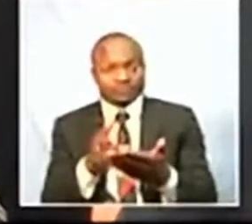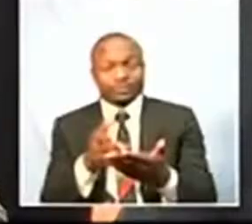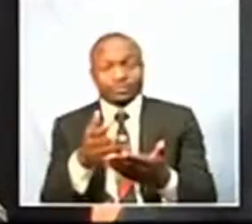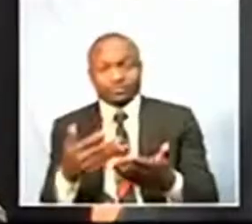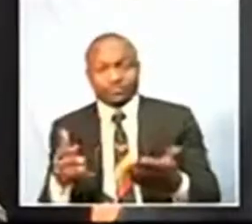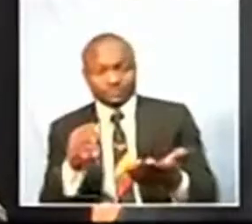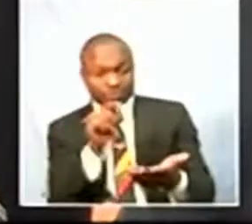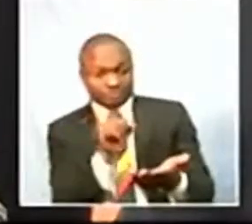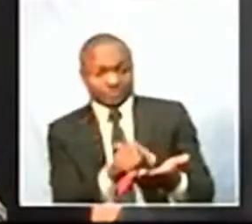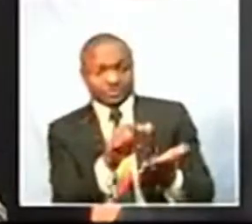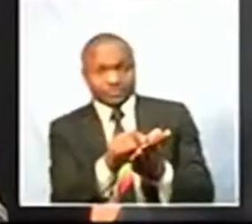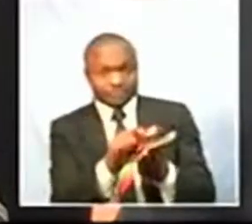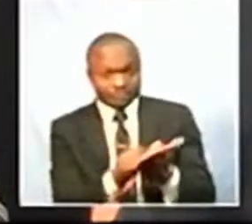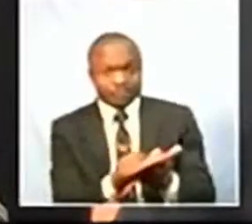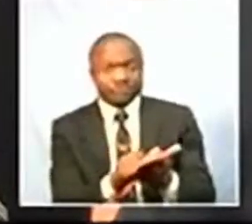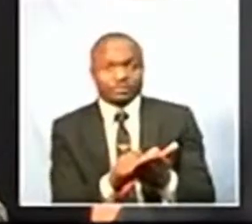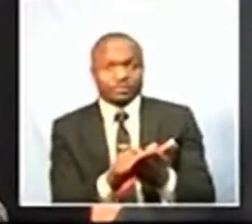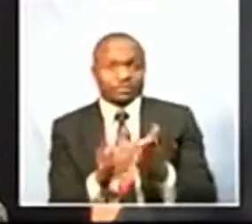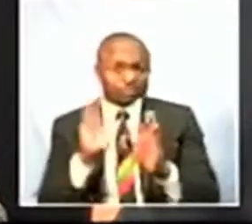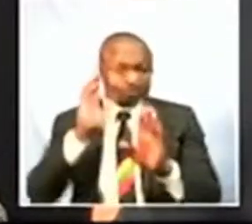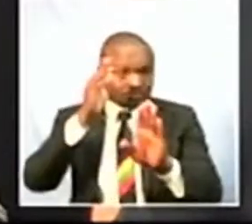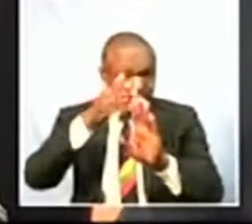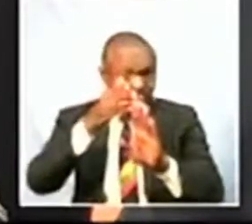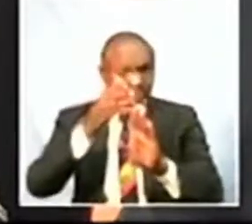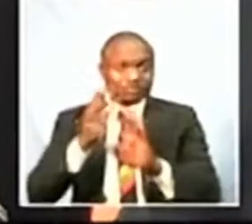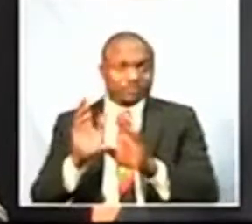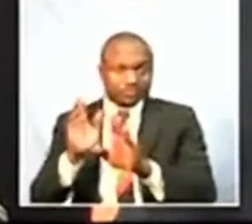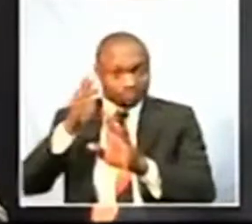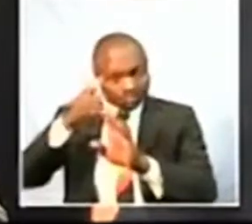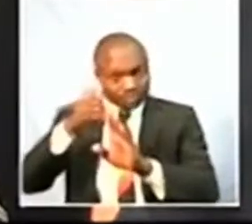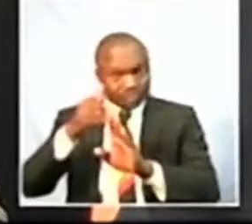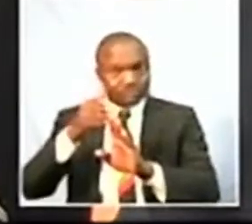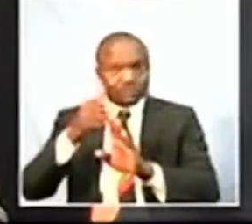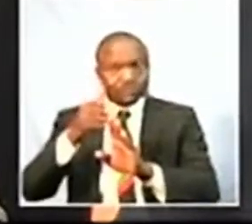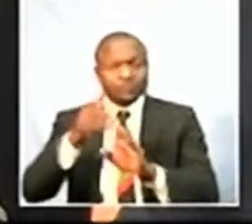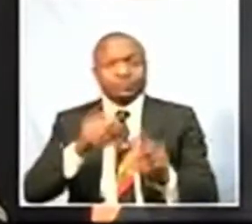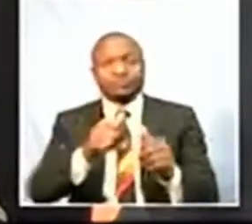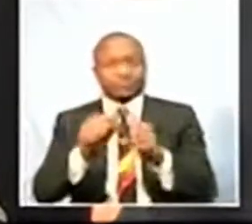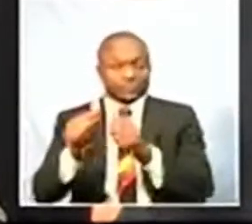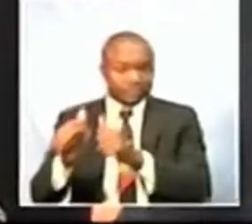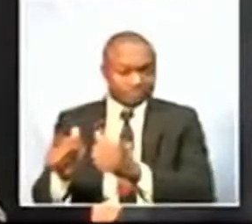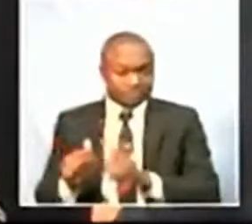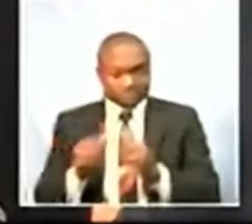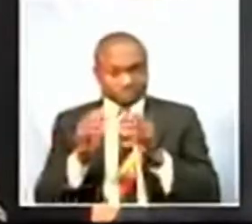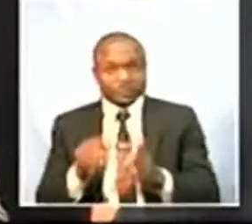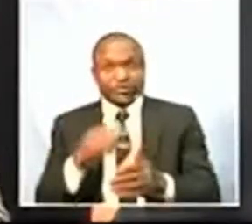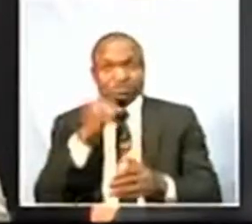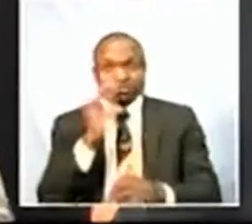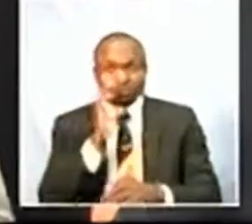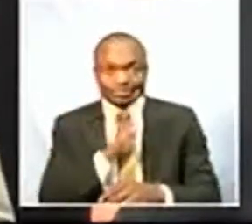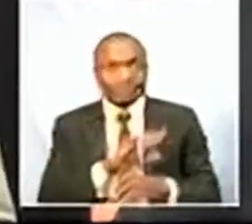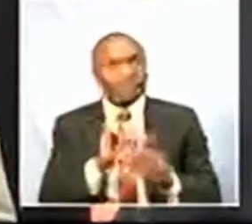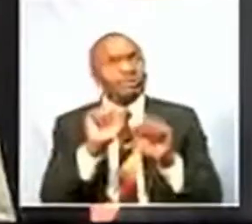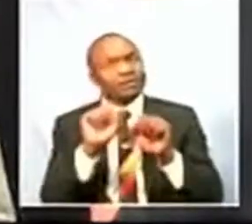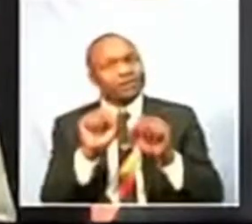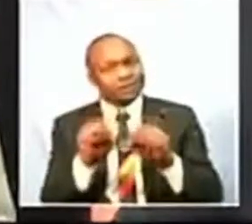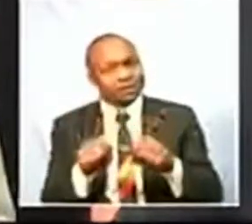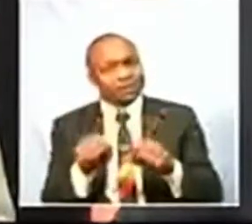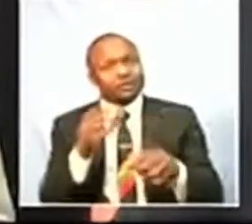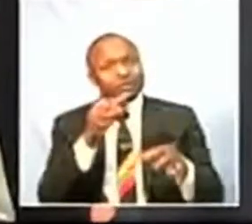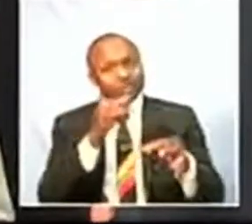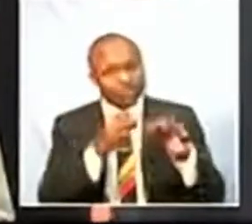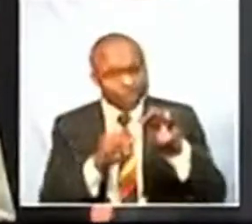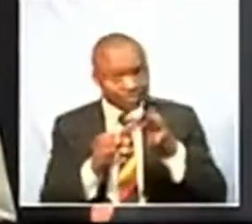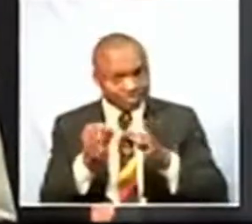actually are directed to specific actors, the ones that I've mentioned. Can you simplify